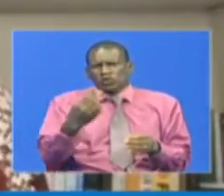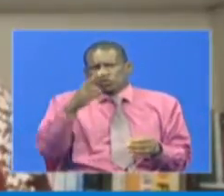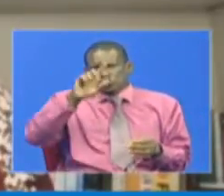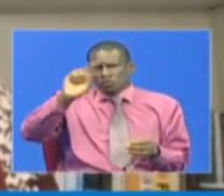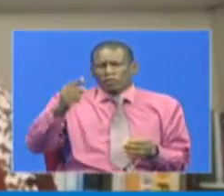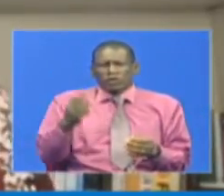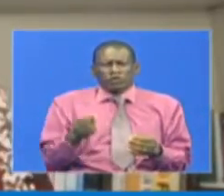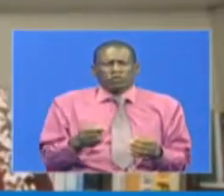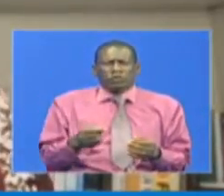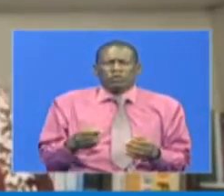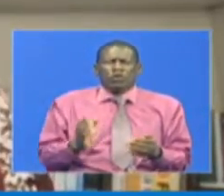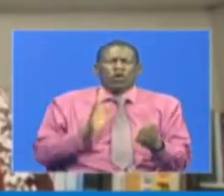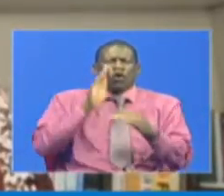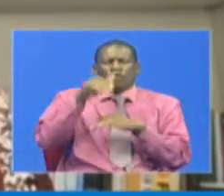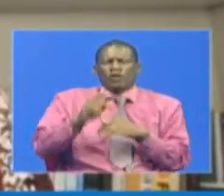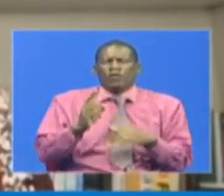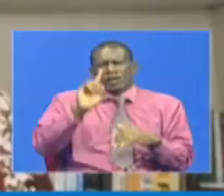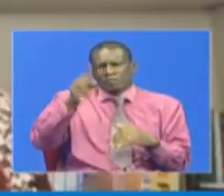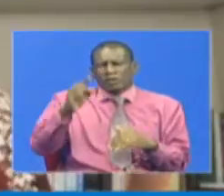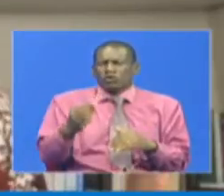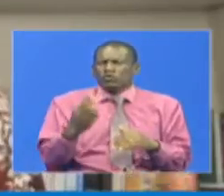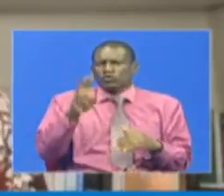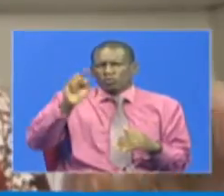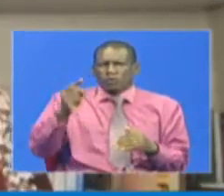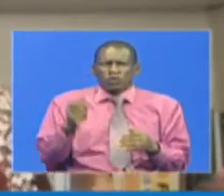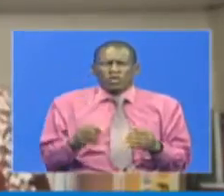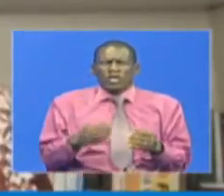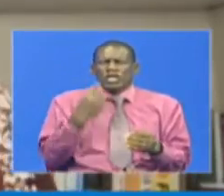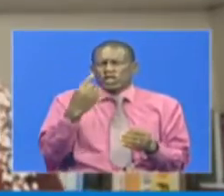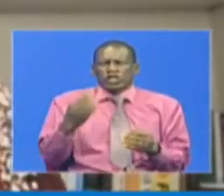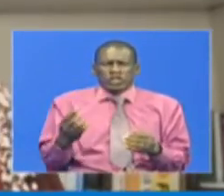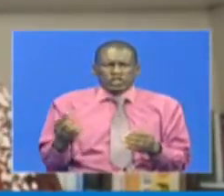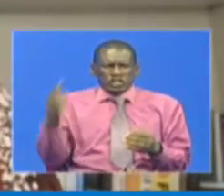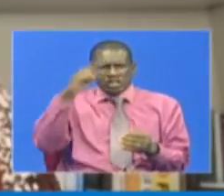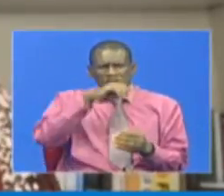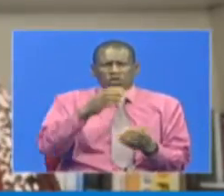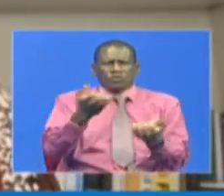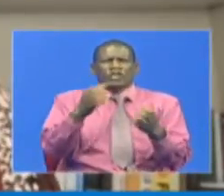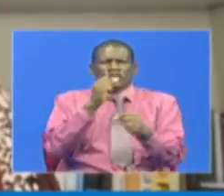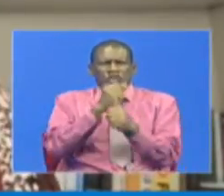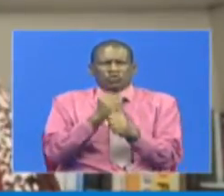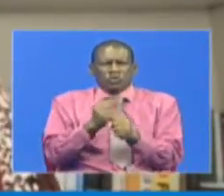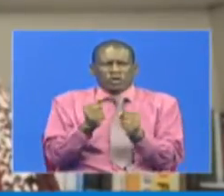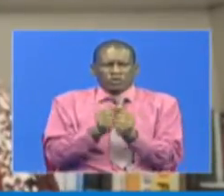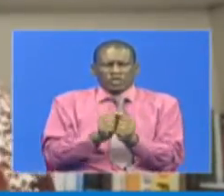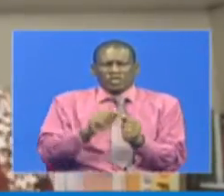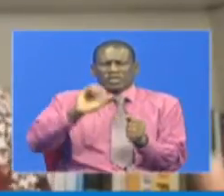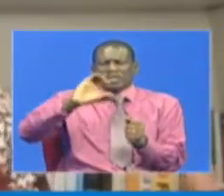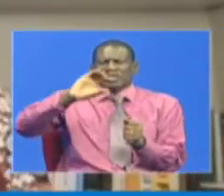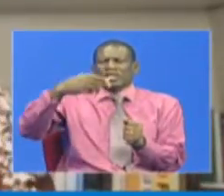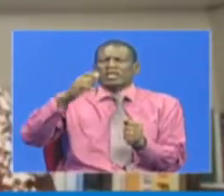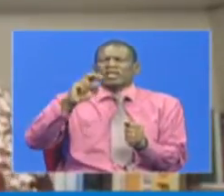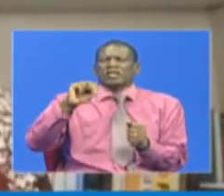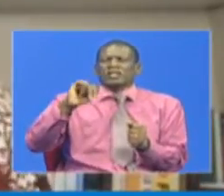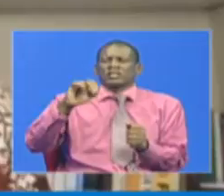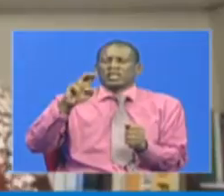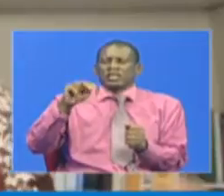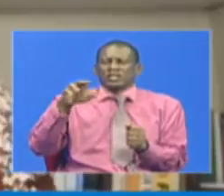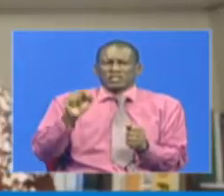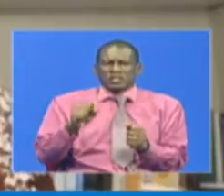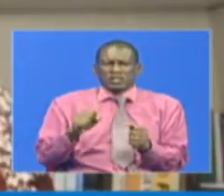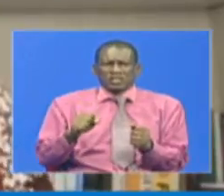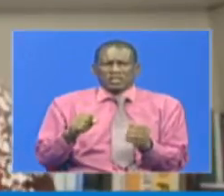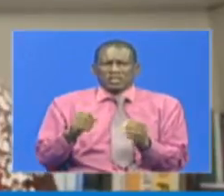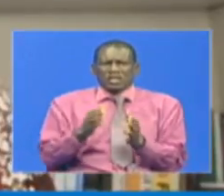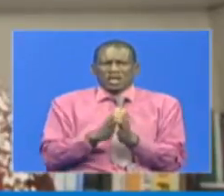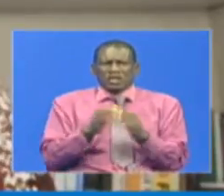plus in any given day. So we actually need to work with the chains that works on accumulation and